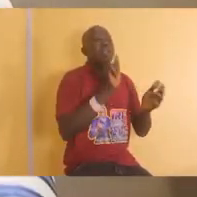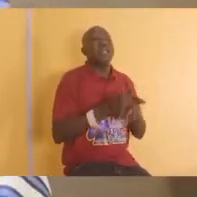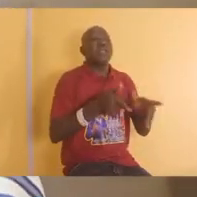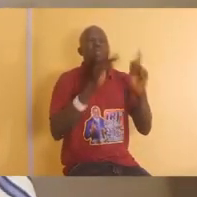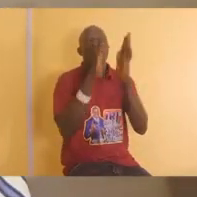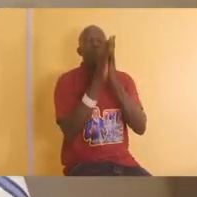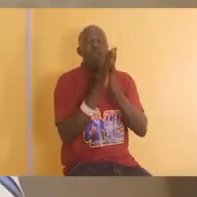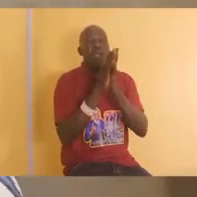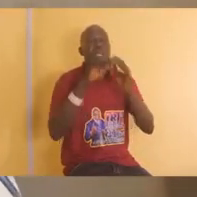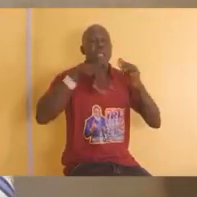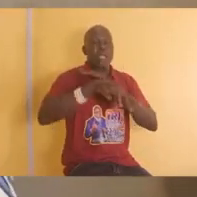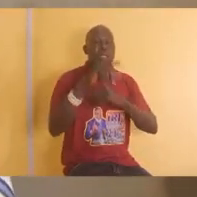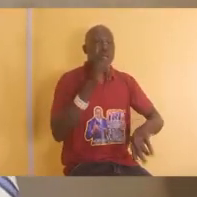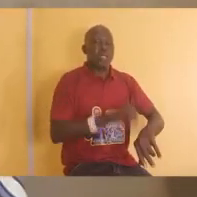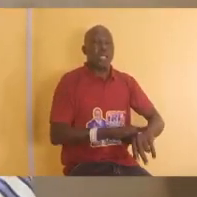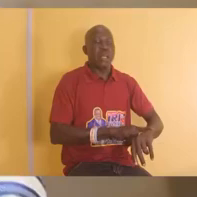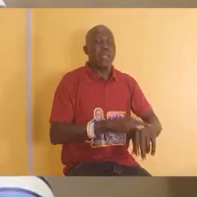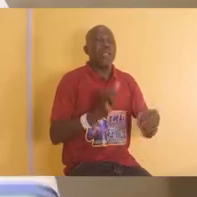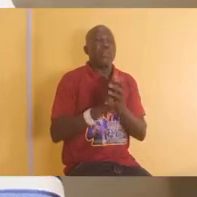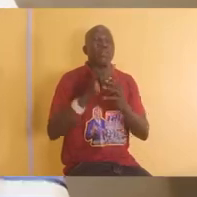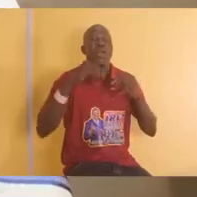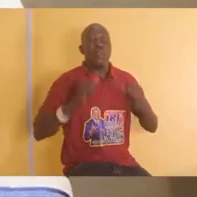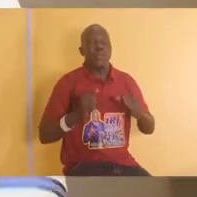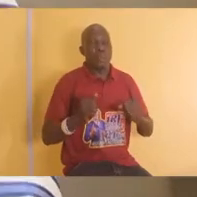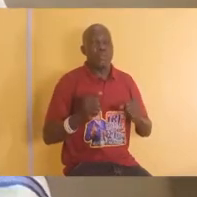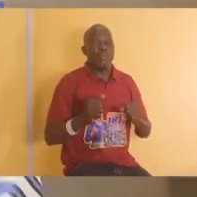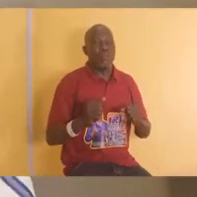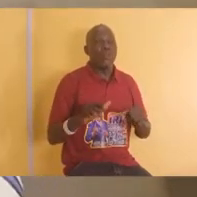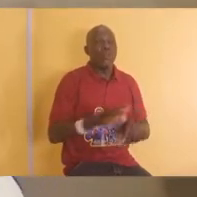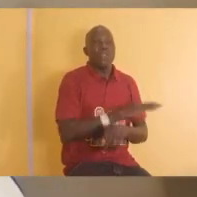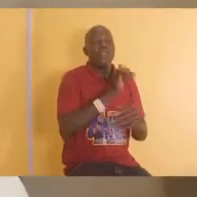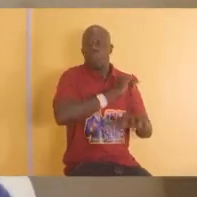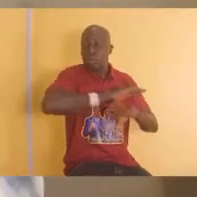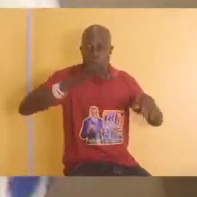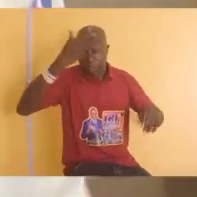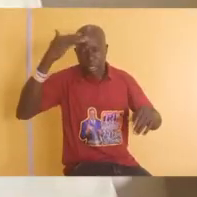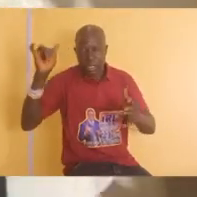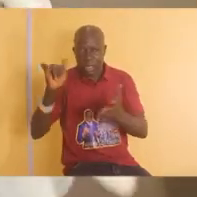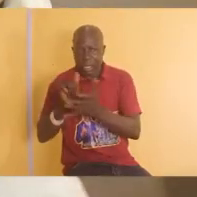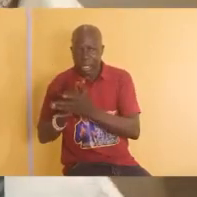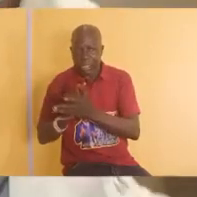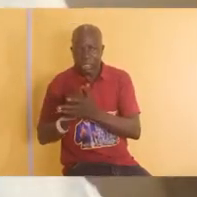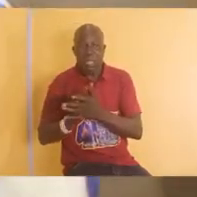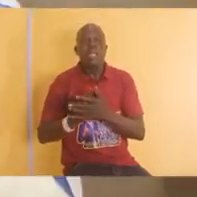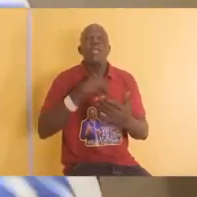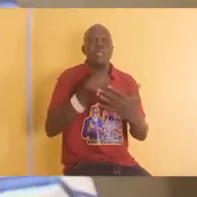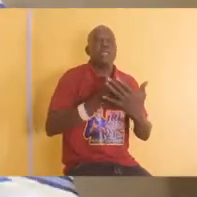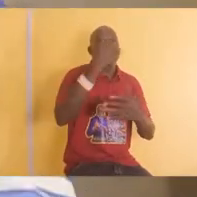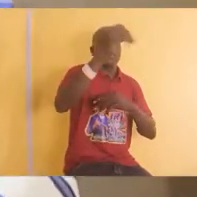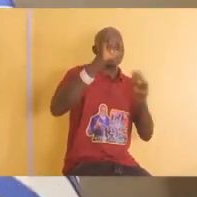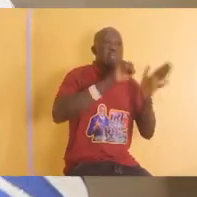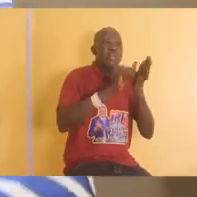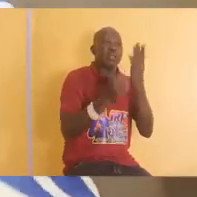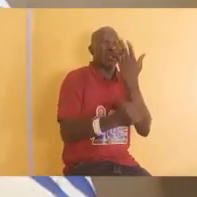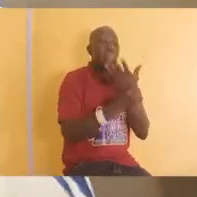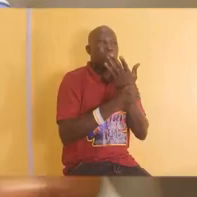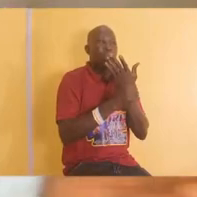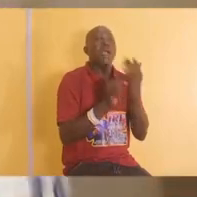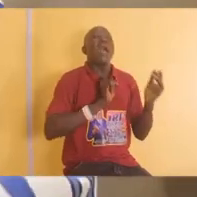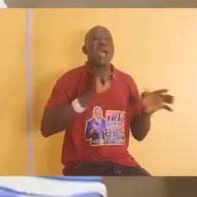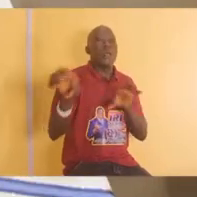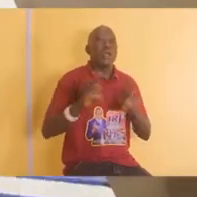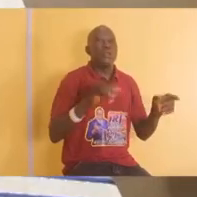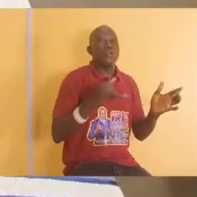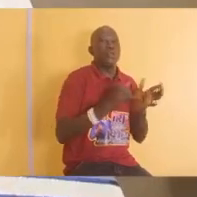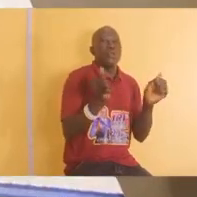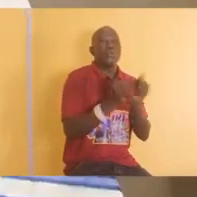shine? Let's see, let's rest and to pray in the time that is powerful. Do you forget that marathon September? The September